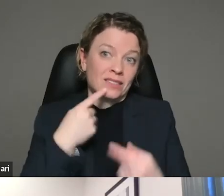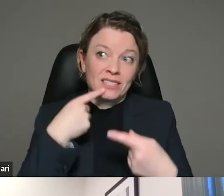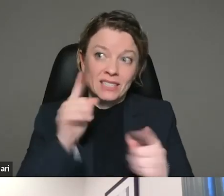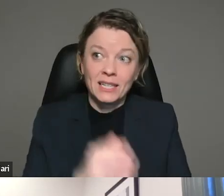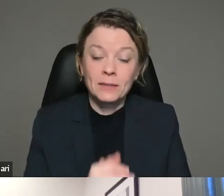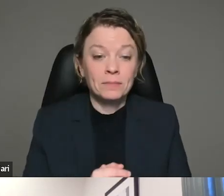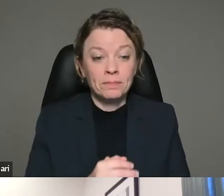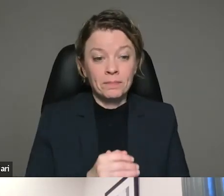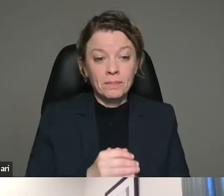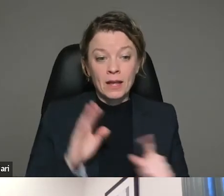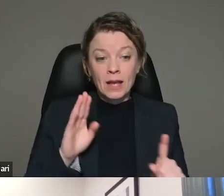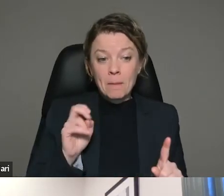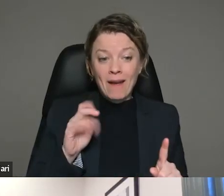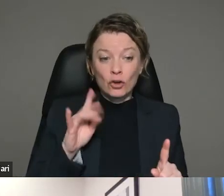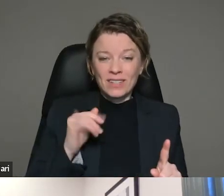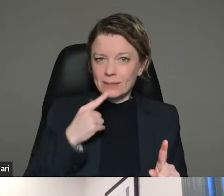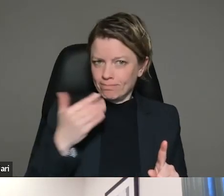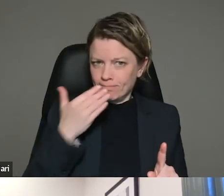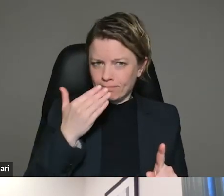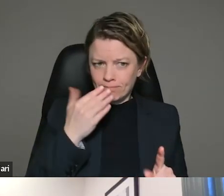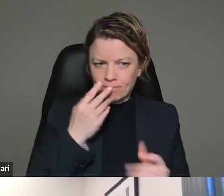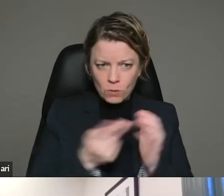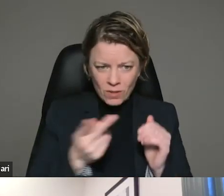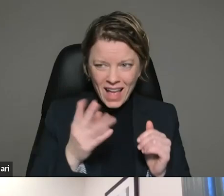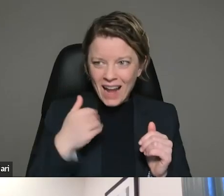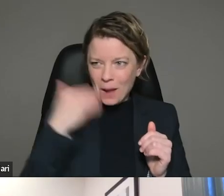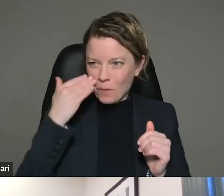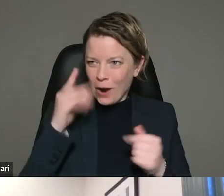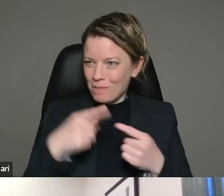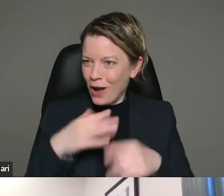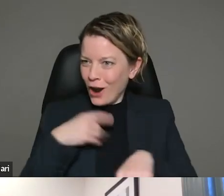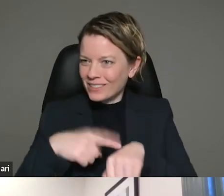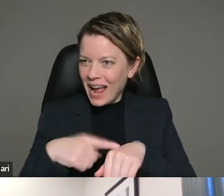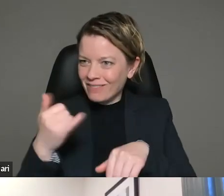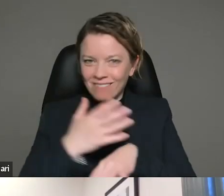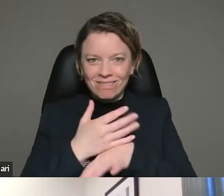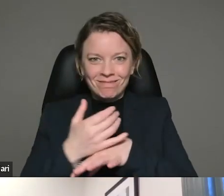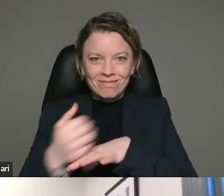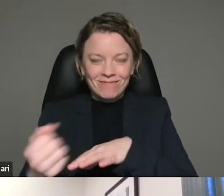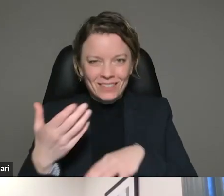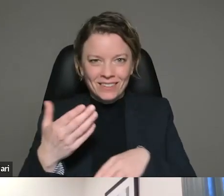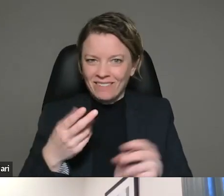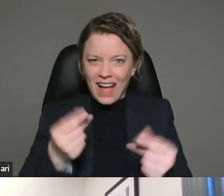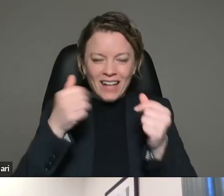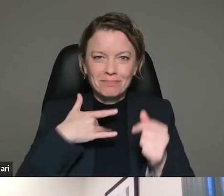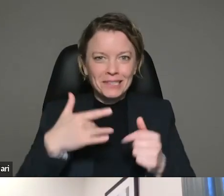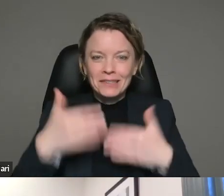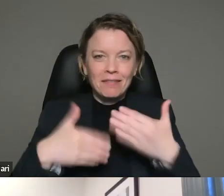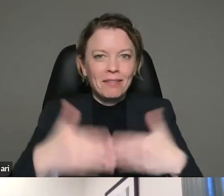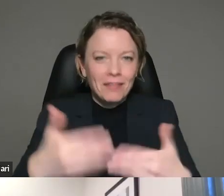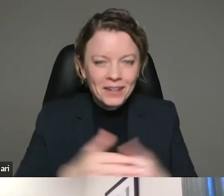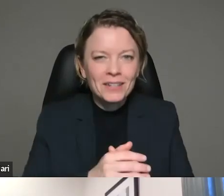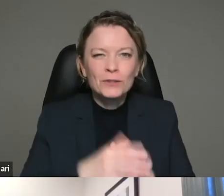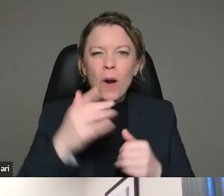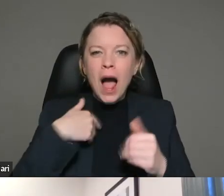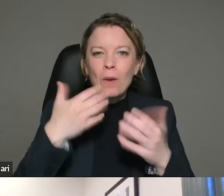Thanks. Now, as I am aware of our time, it goes by so quickly. I want to open the floor to